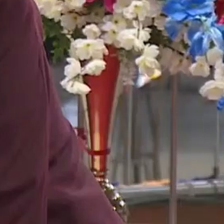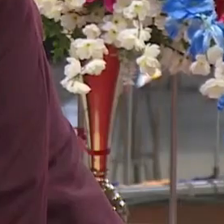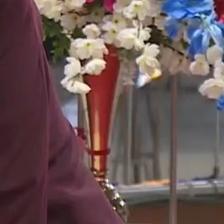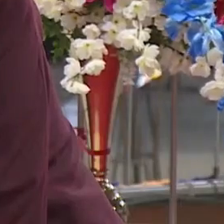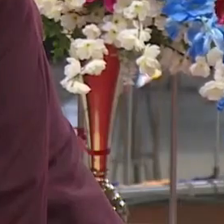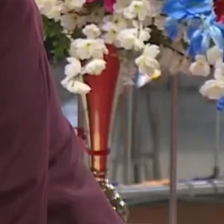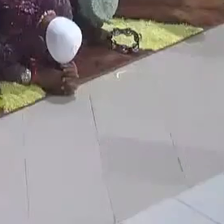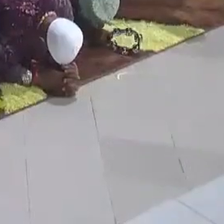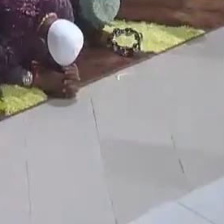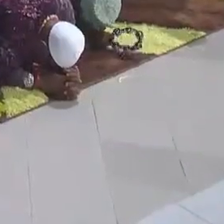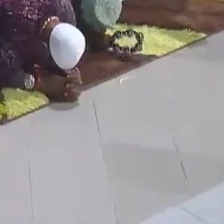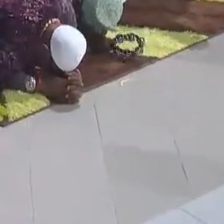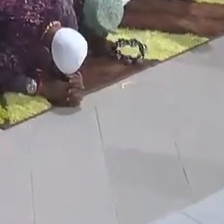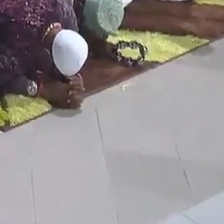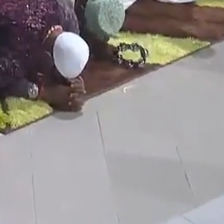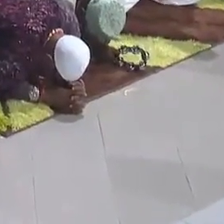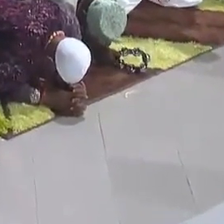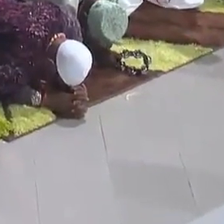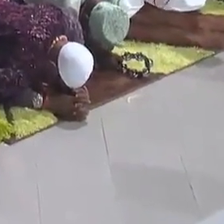Glorify your name.